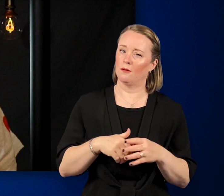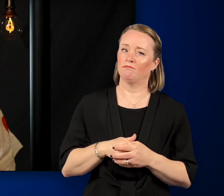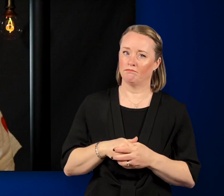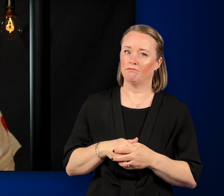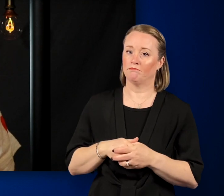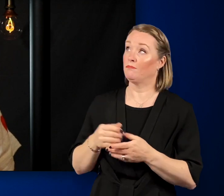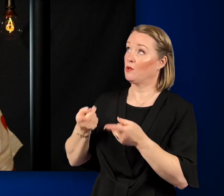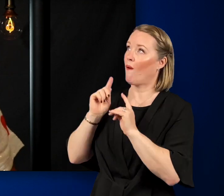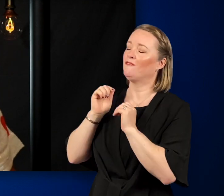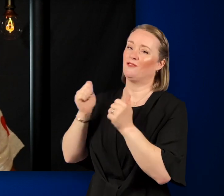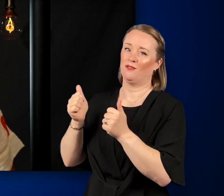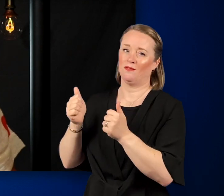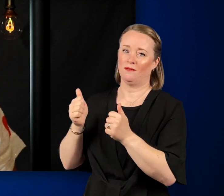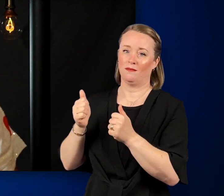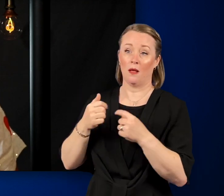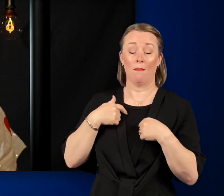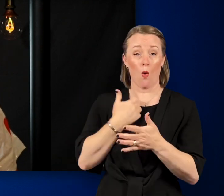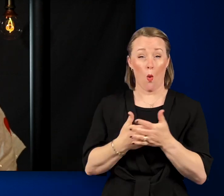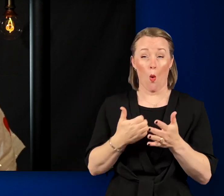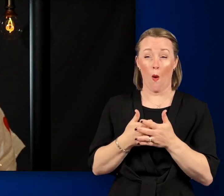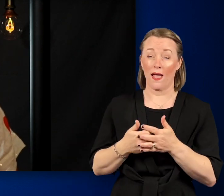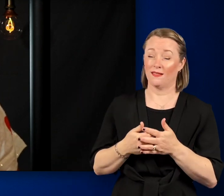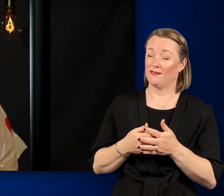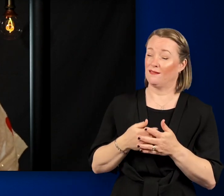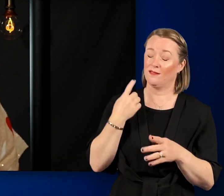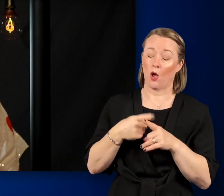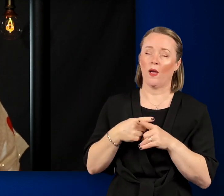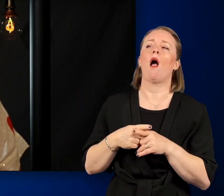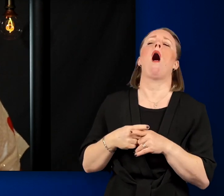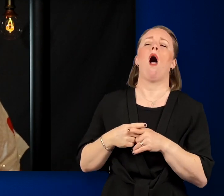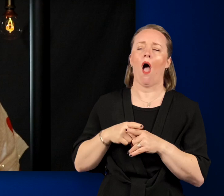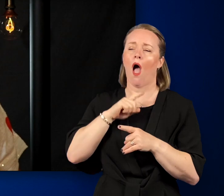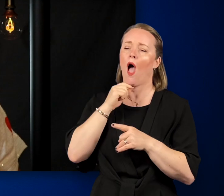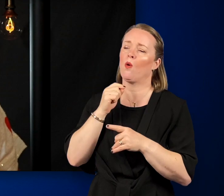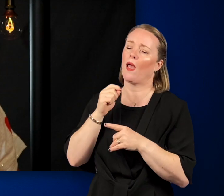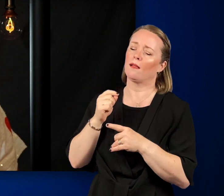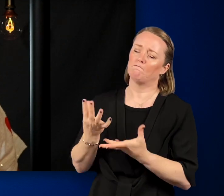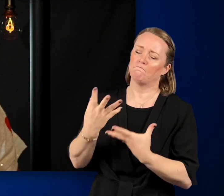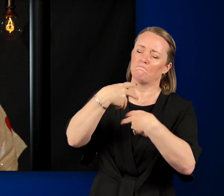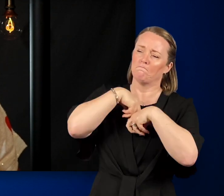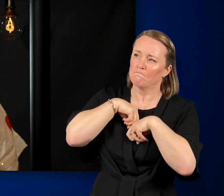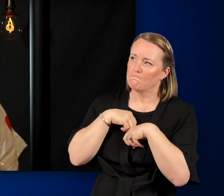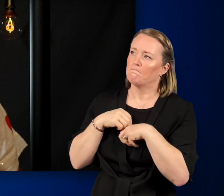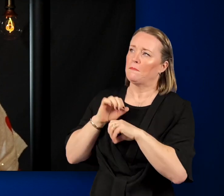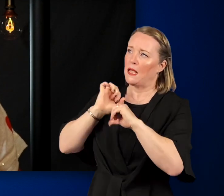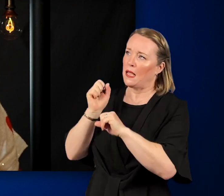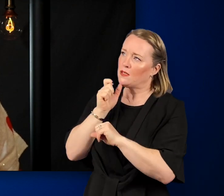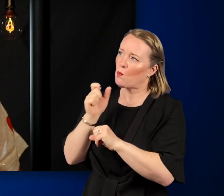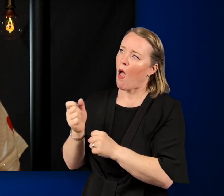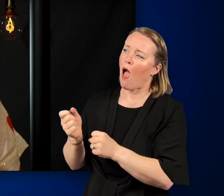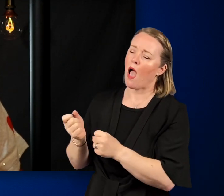I'm not always so quick to come to God's table to receive his blessing and his provision. But when I